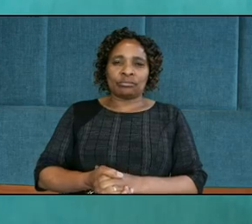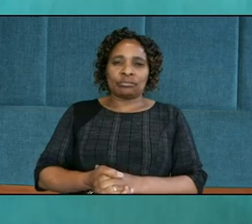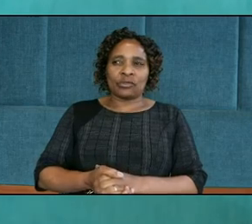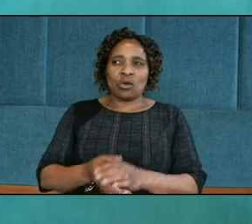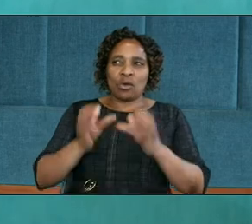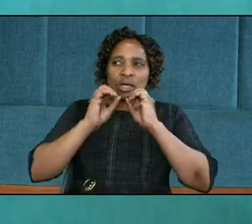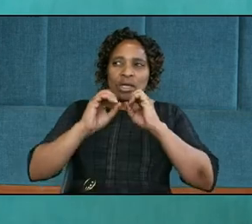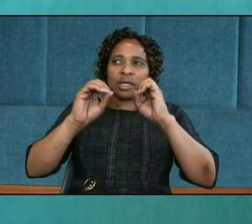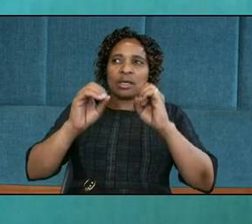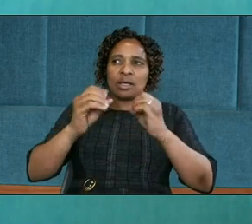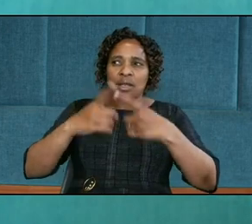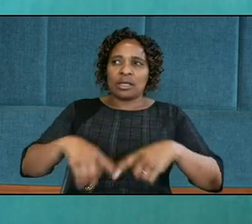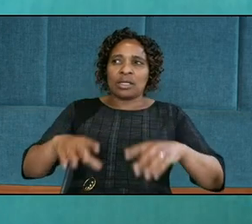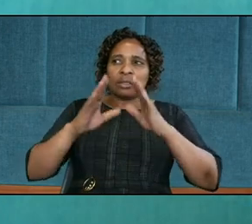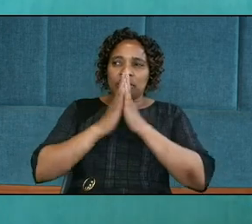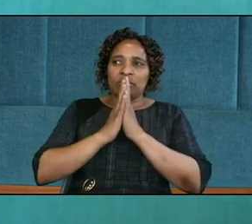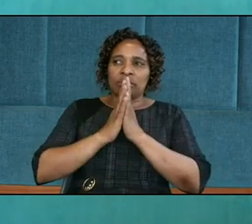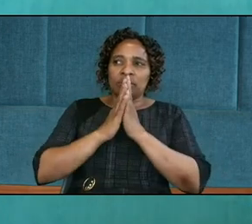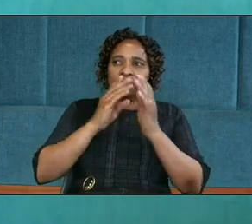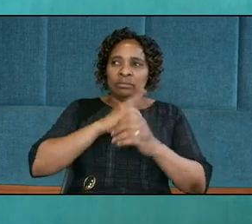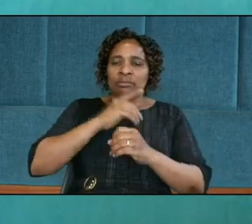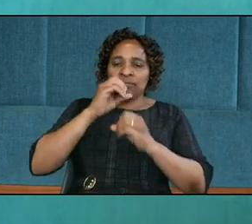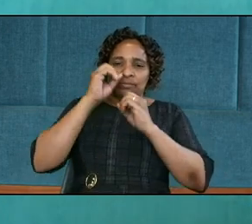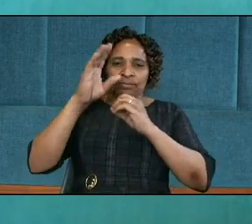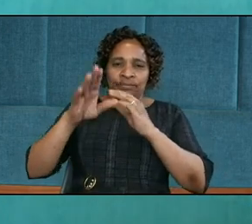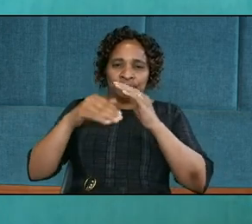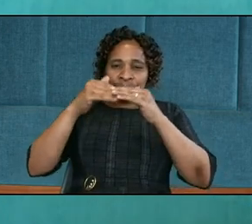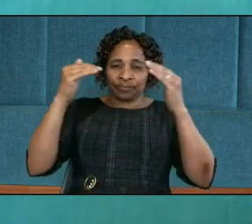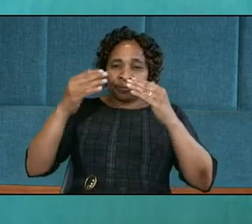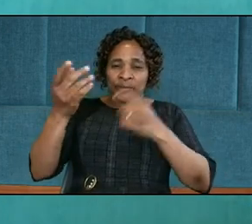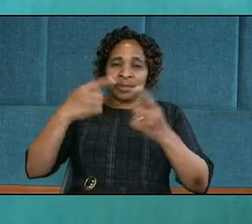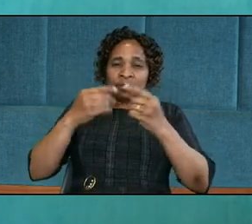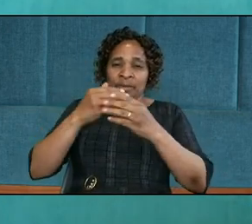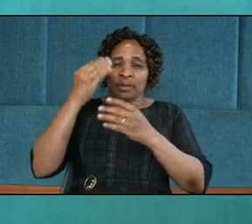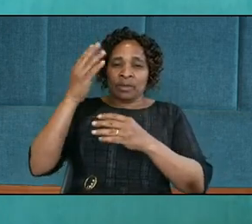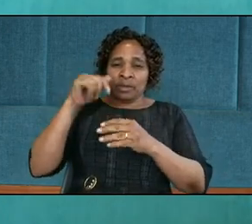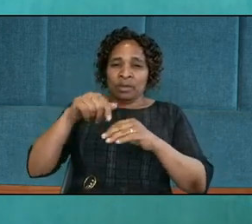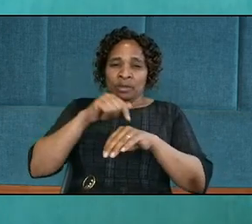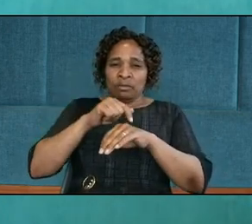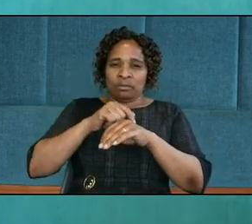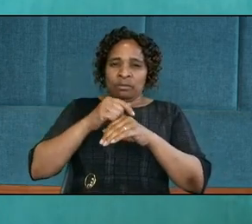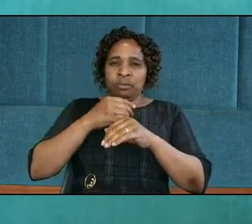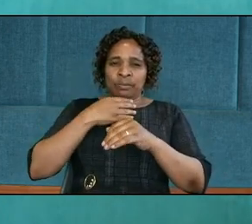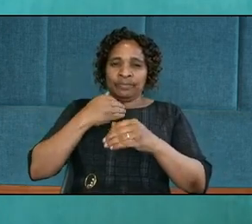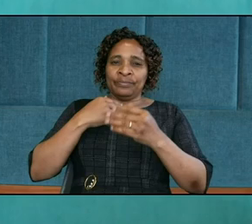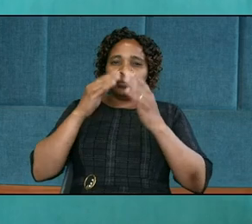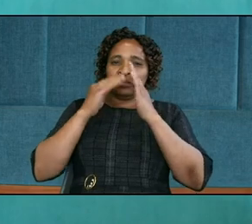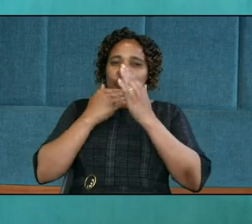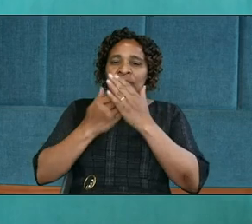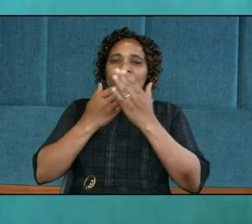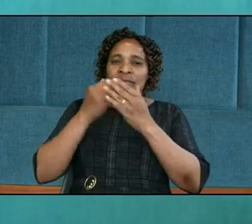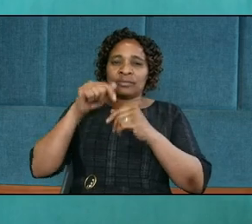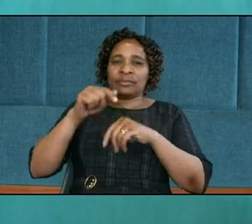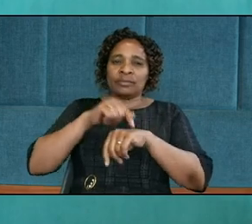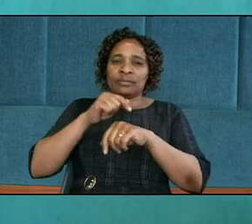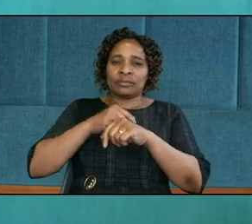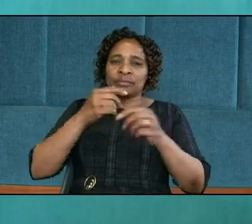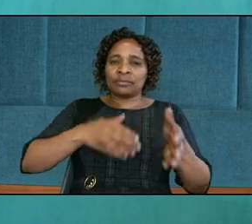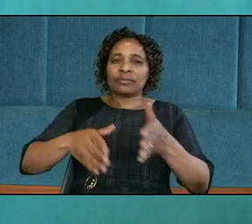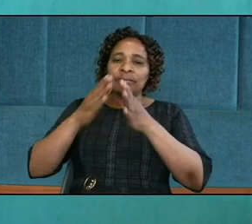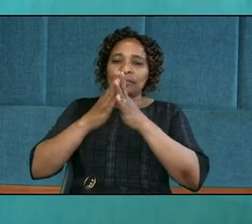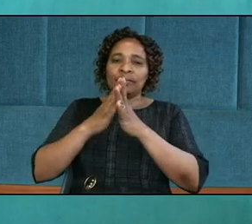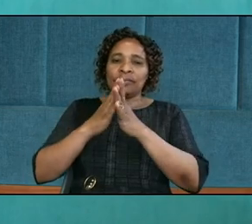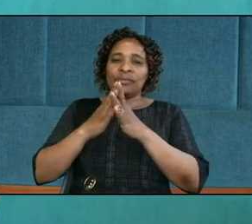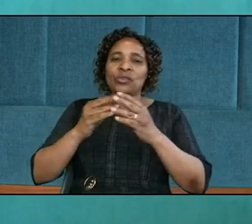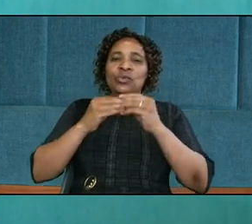Let us pray. Dear Father in heaven, O Lord God, we come before you, Father, this time. We'd like to thank you so much once again for the opportunity